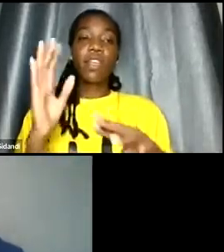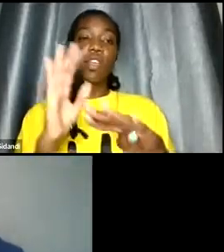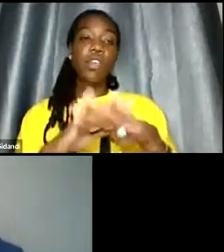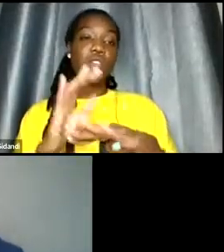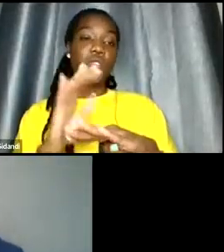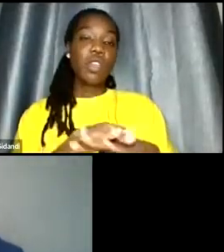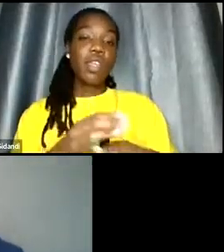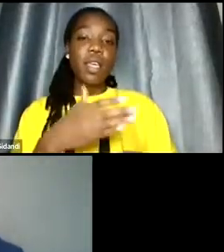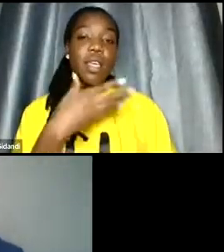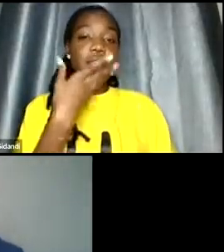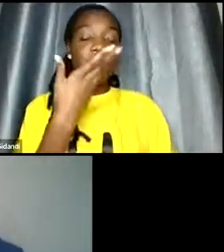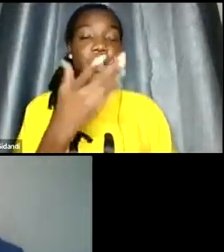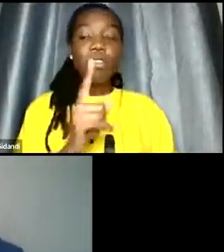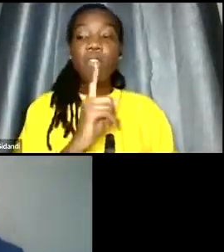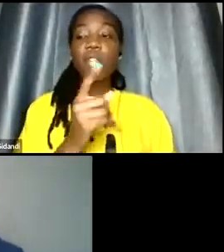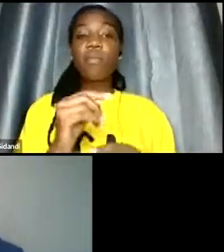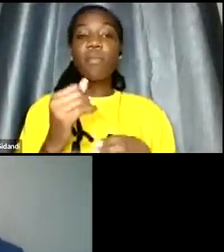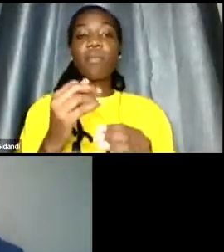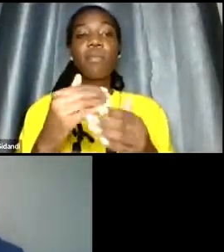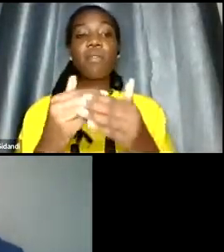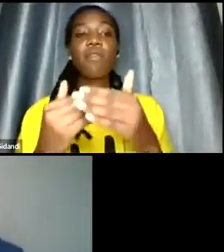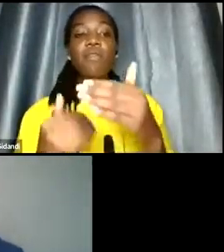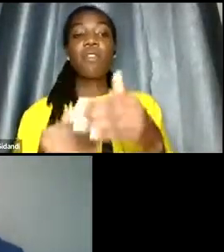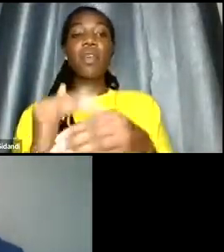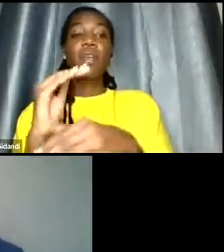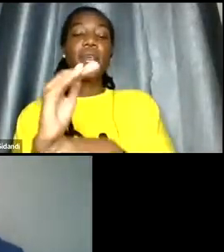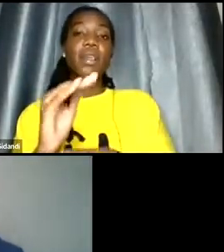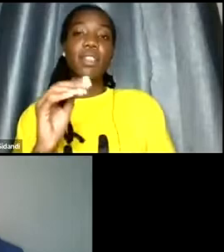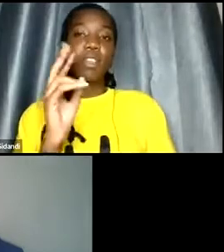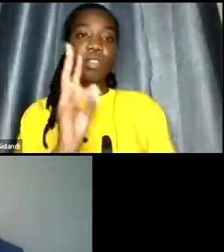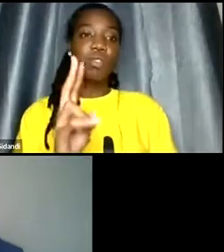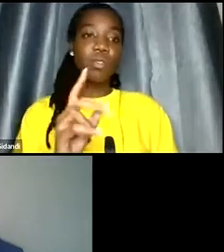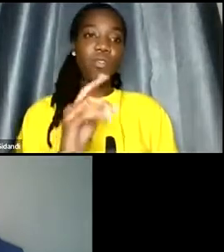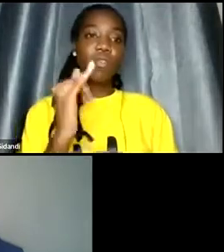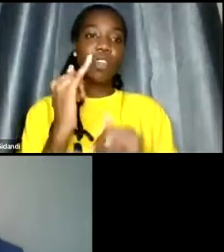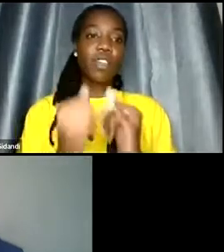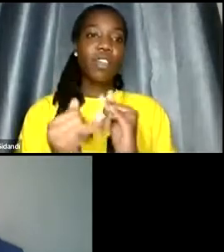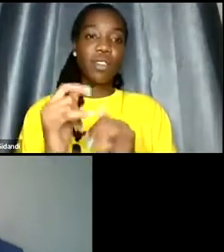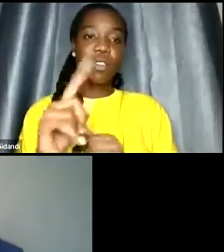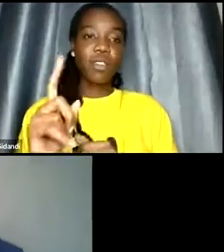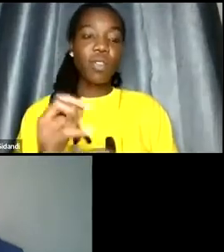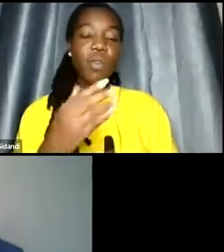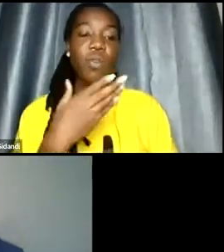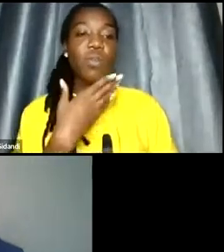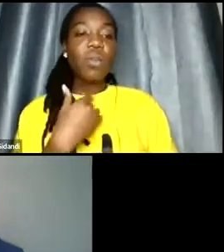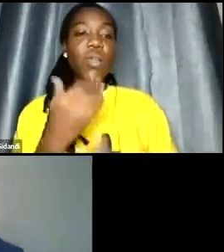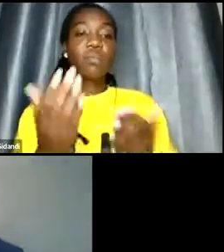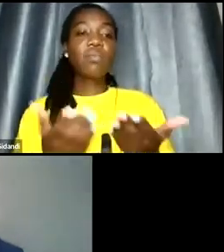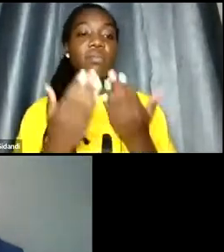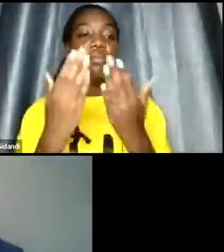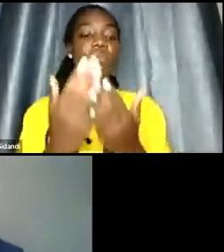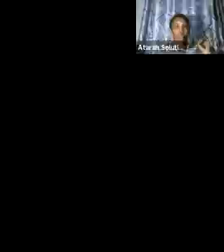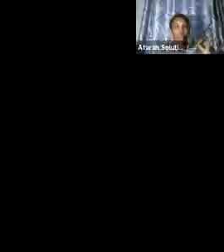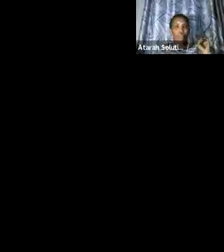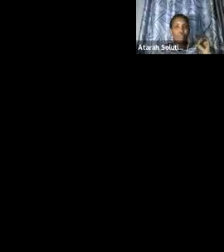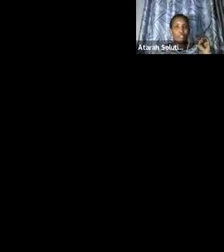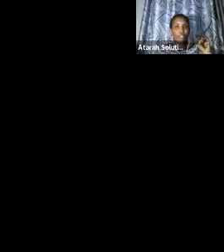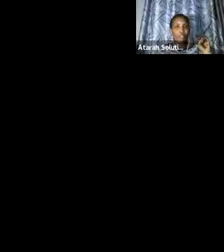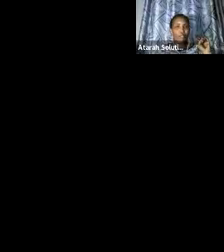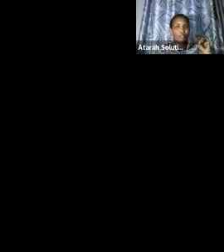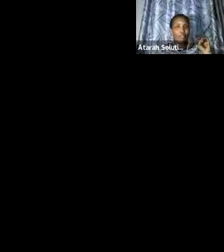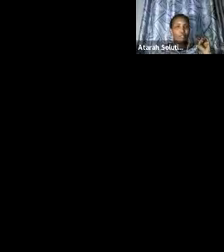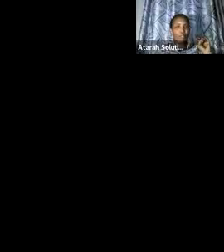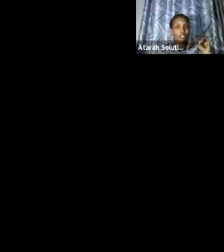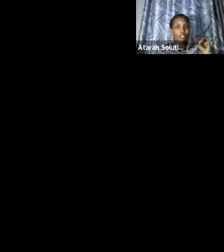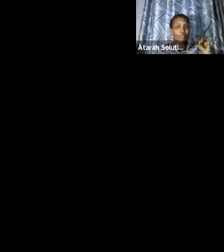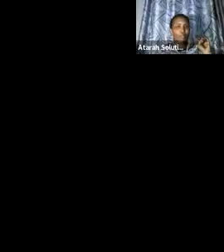answers. Before we ask like two of the last questions, allow me to give the offer by Pathway Solutions. 5